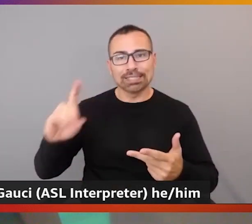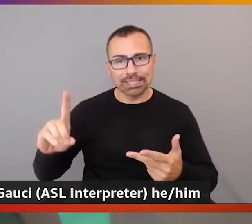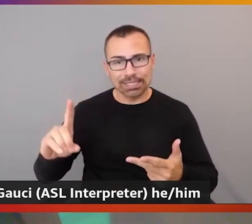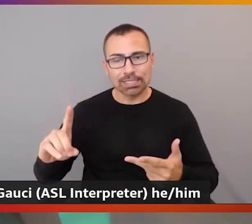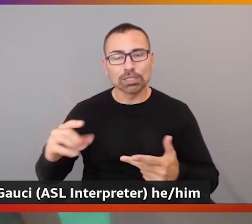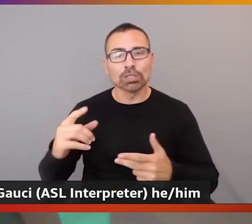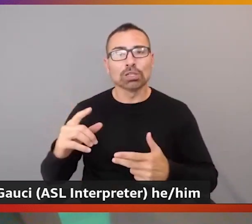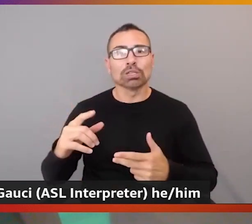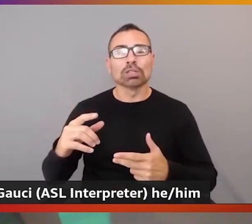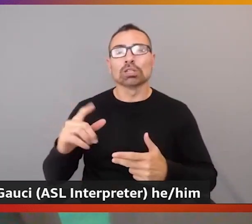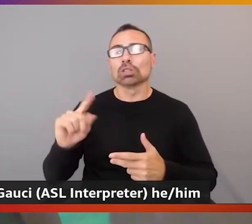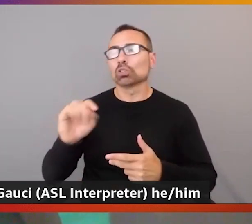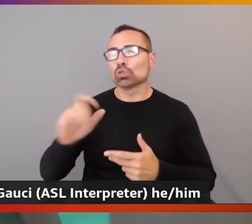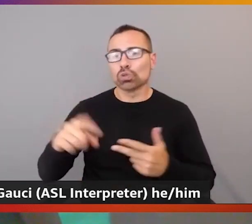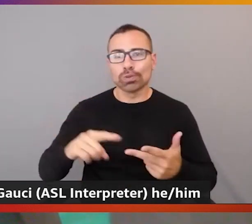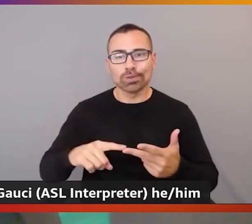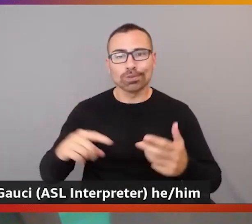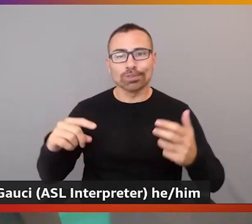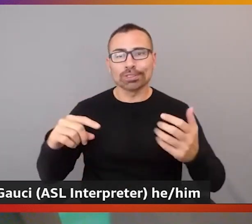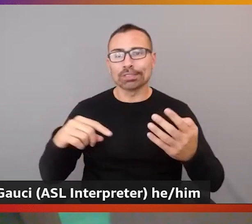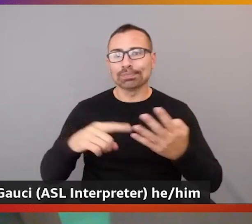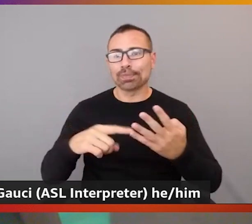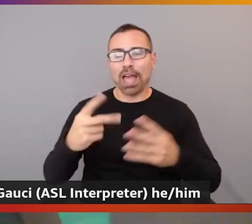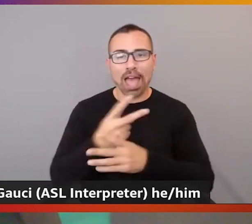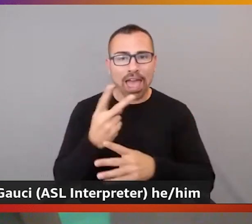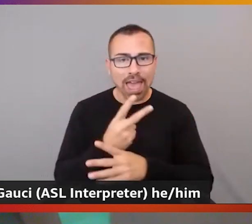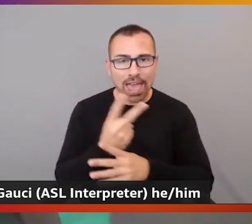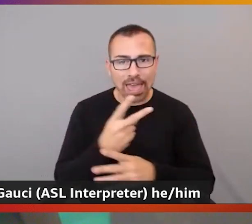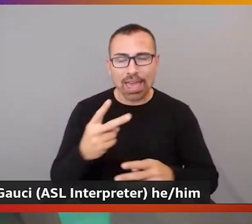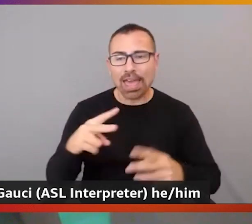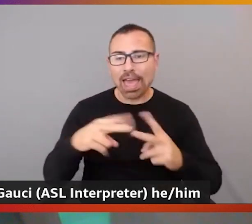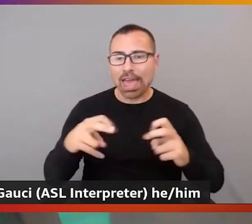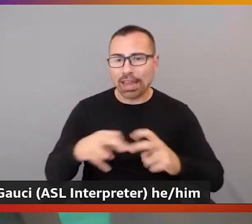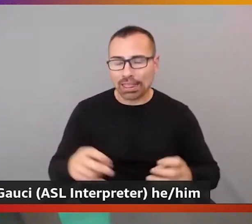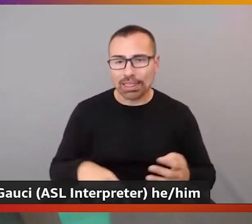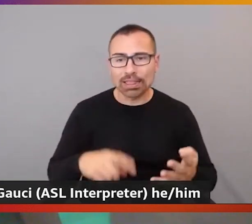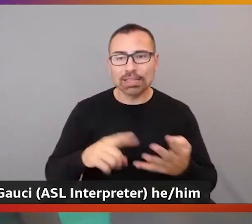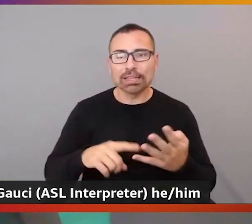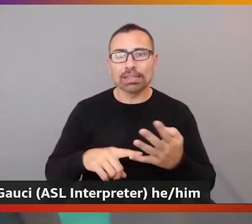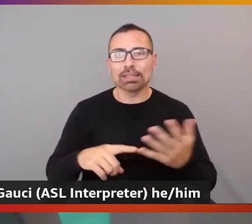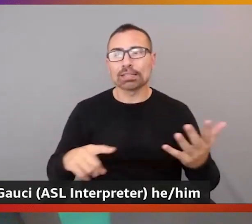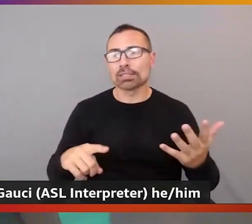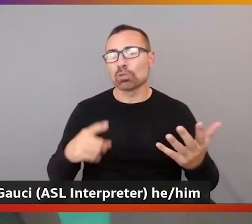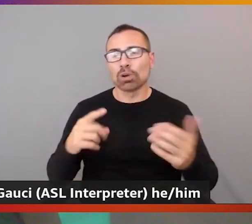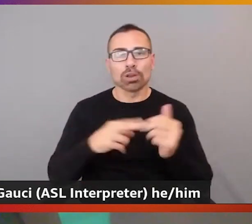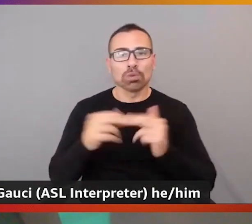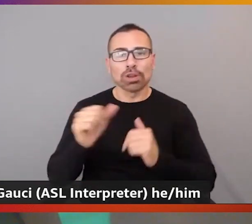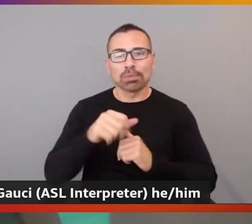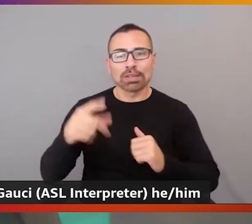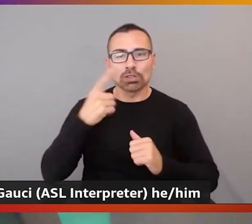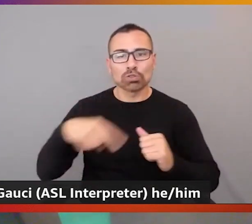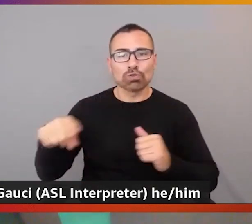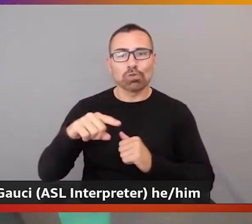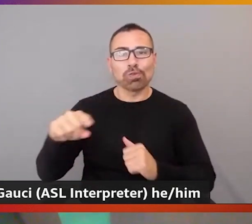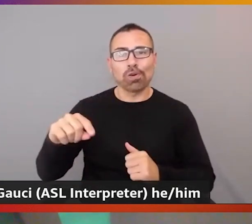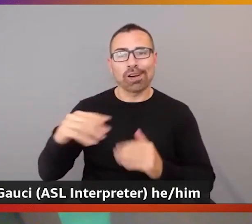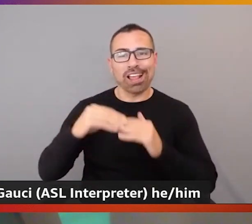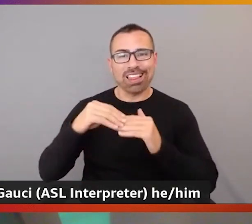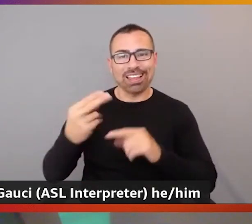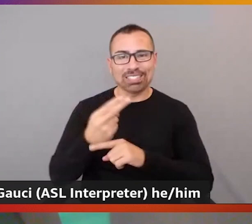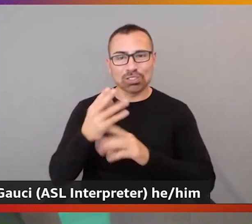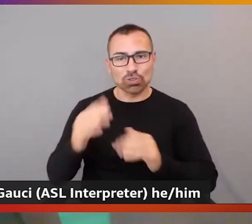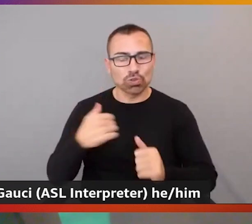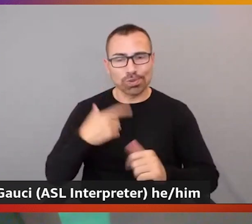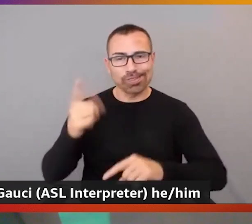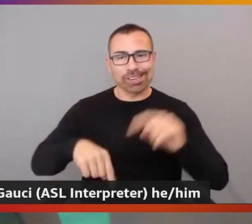analytics, SaaS applications where you're building applications for a large number of users and you can't predict application traffic and so on. So